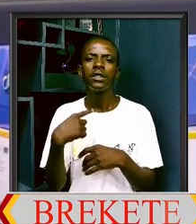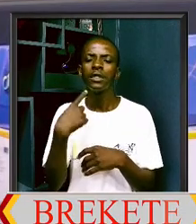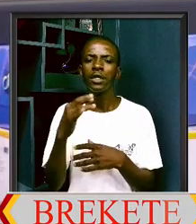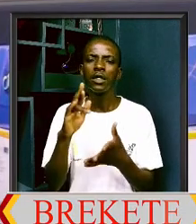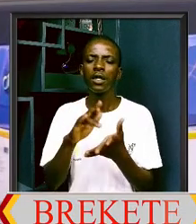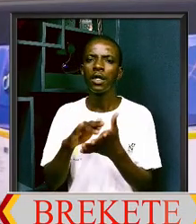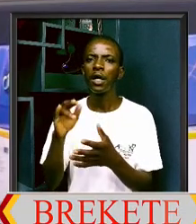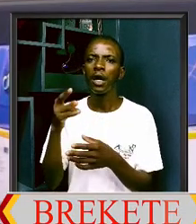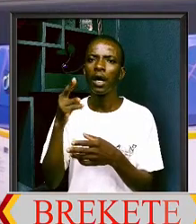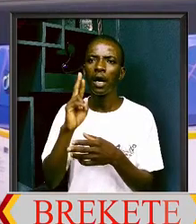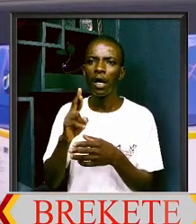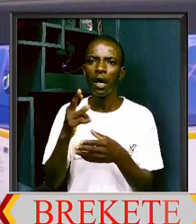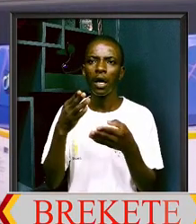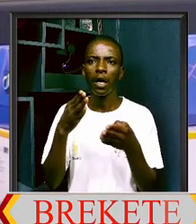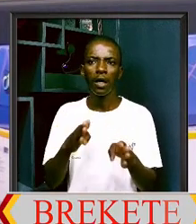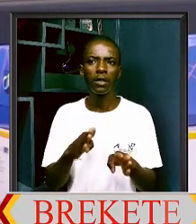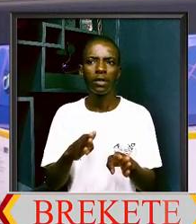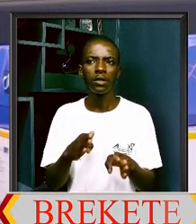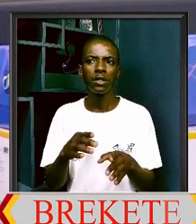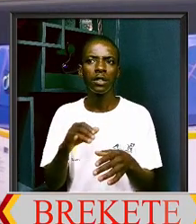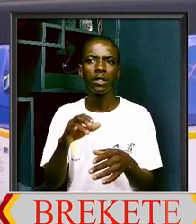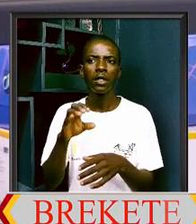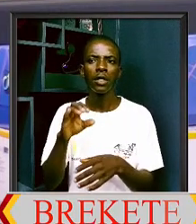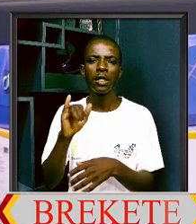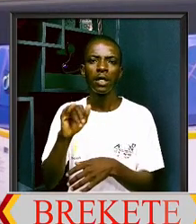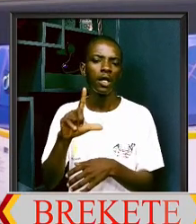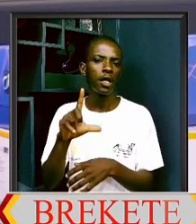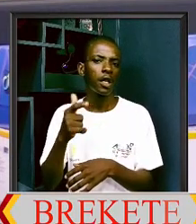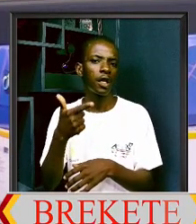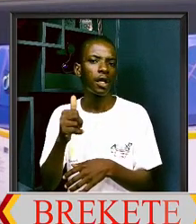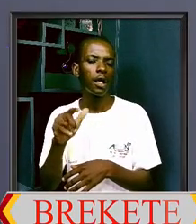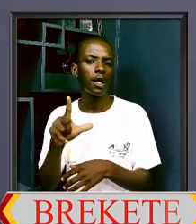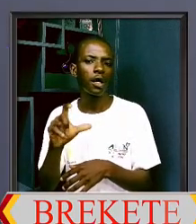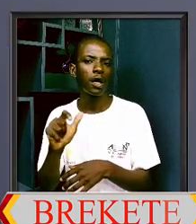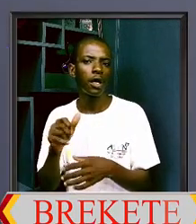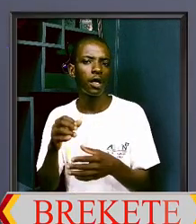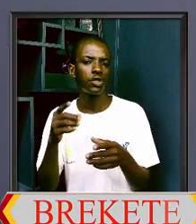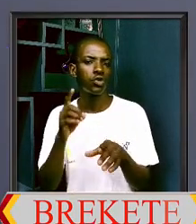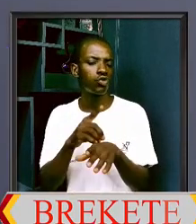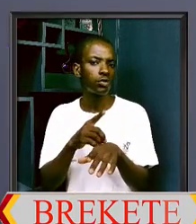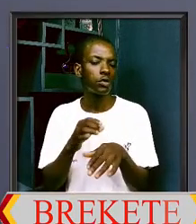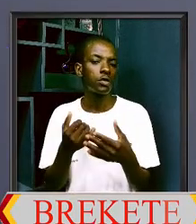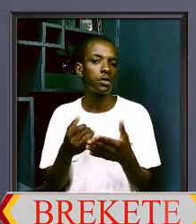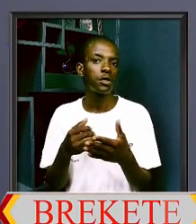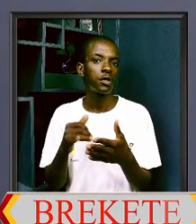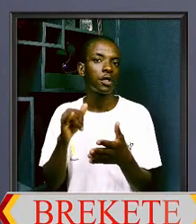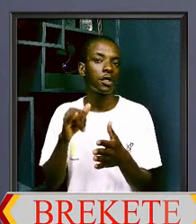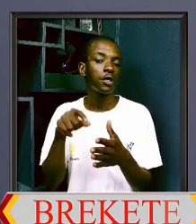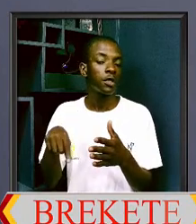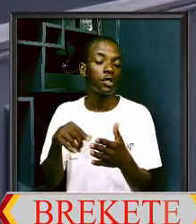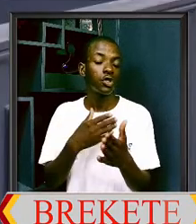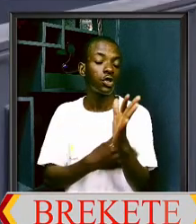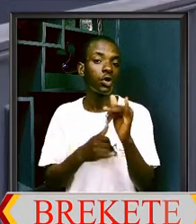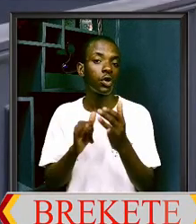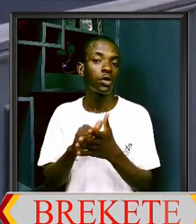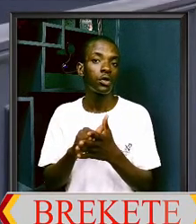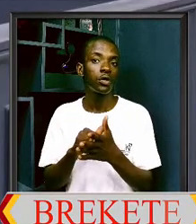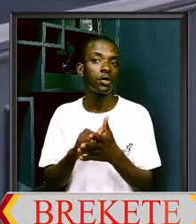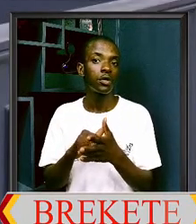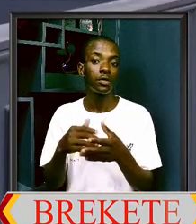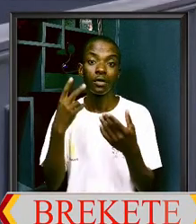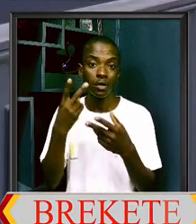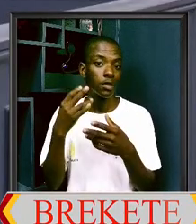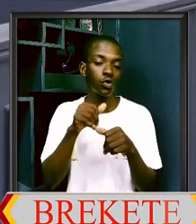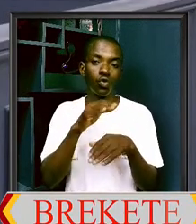husband her late husband illegal Duty then go God wa this God you are seeing no play with